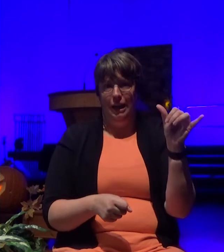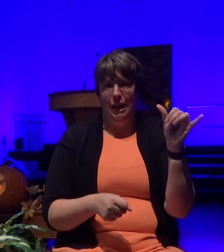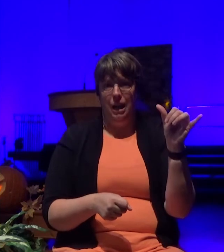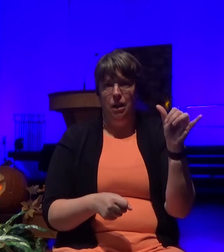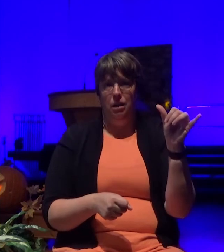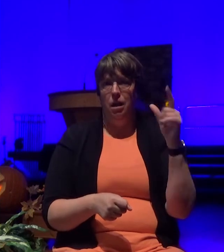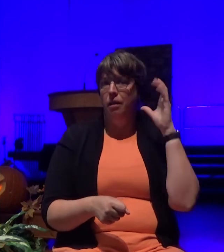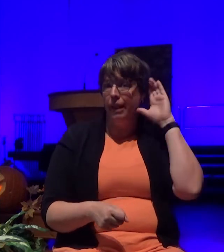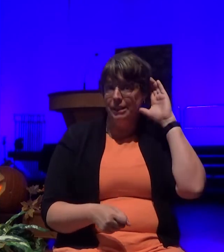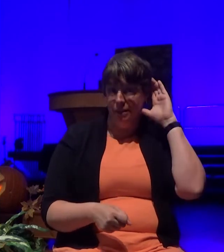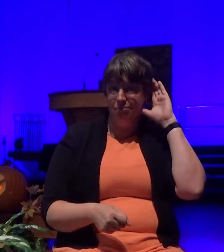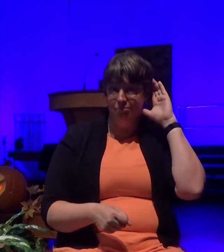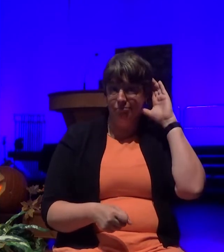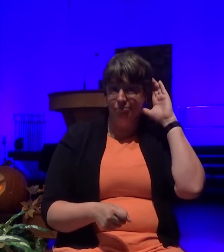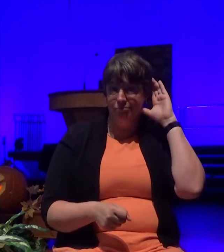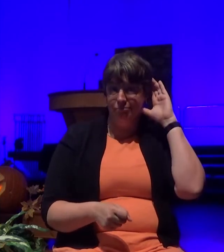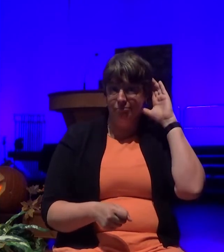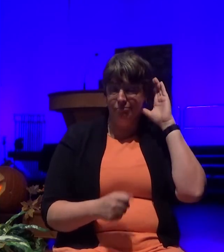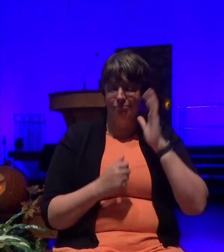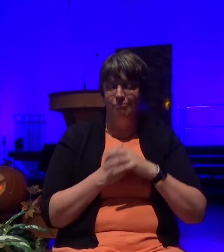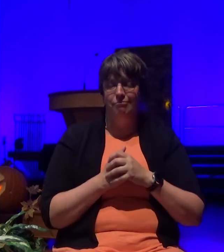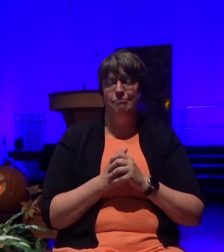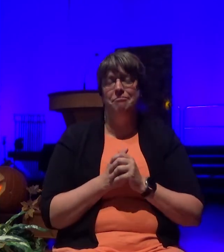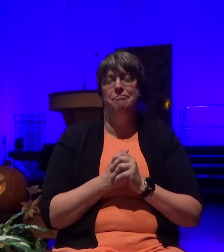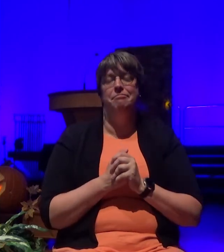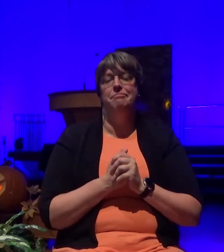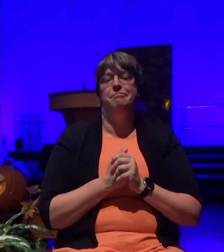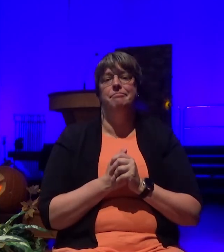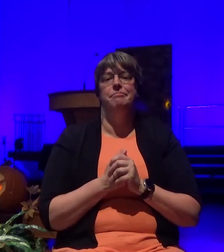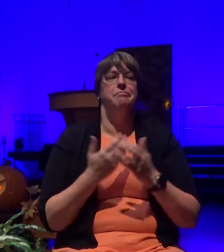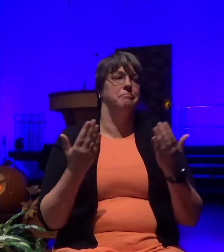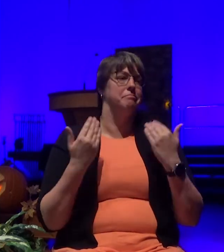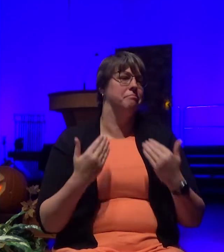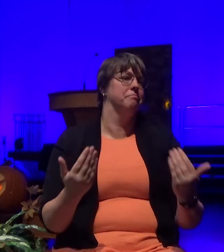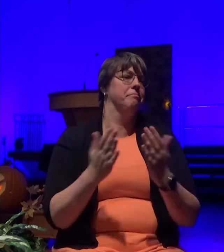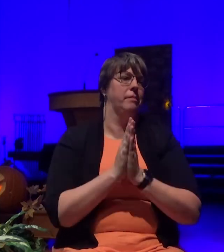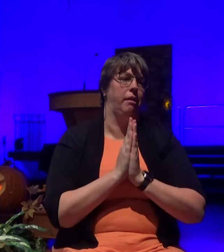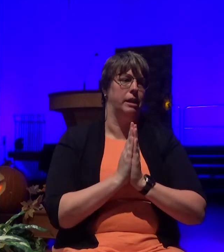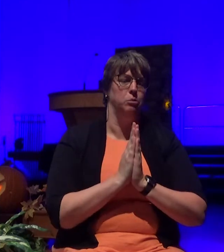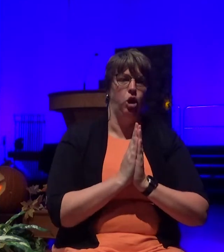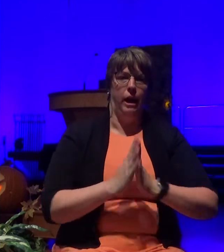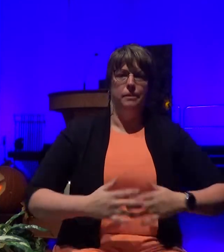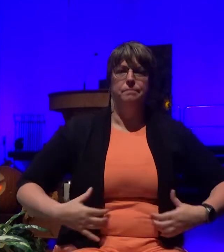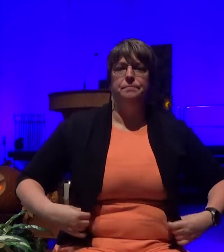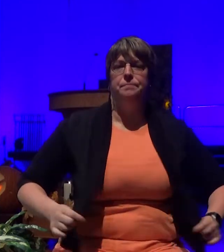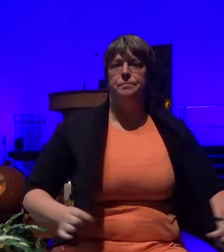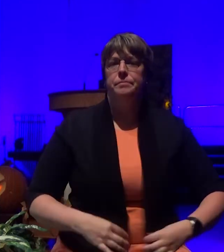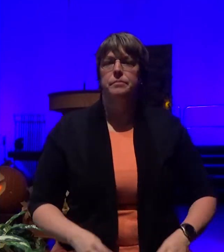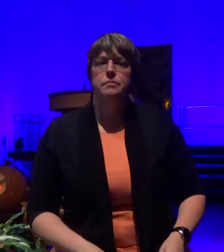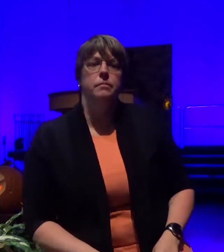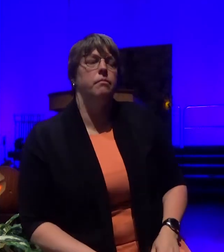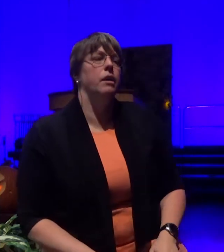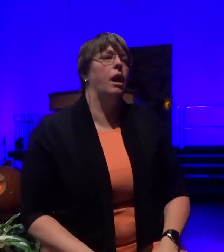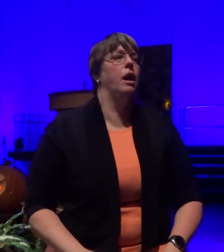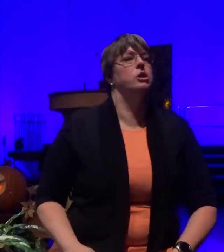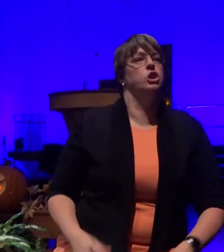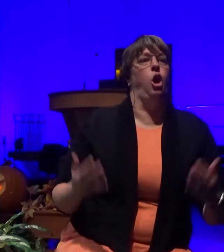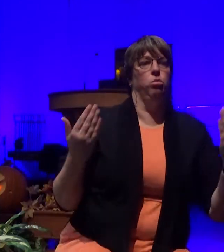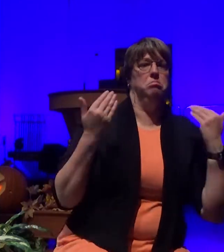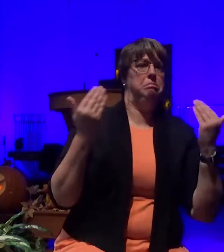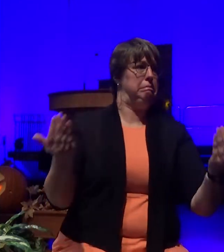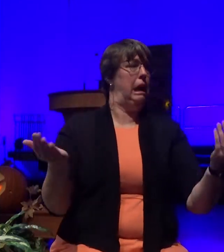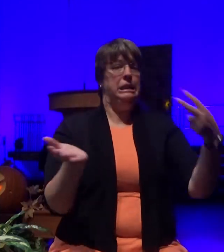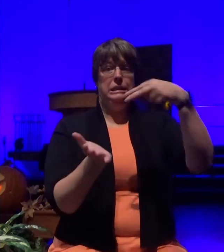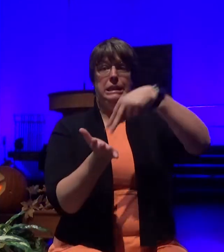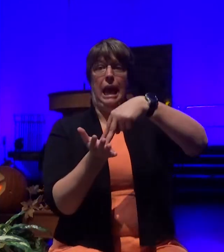it. Listen to it. Let us pray. I invite our practitioner prayer partners to stand with me